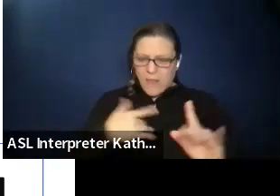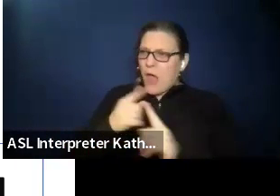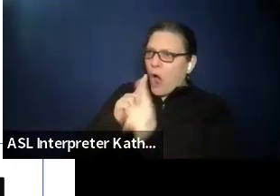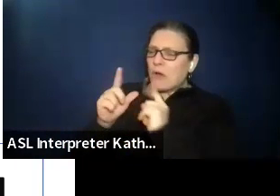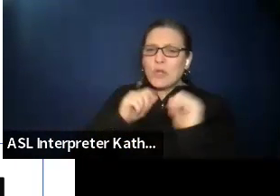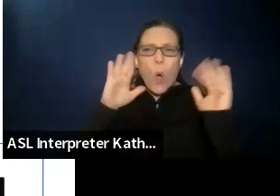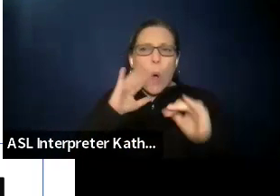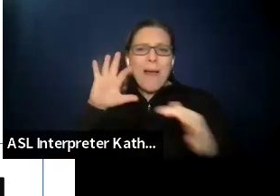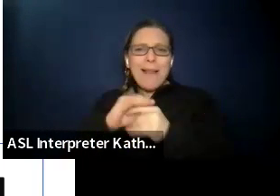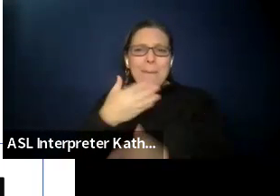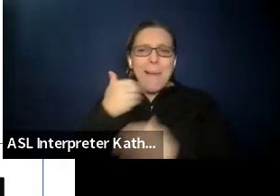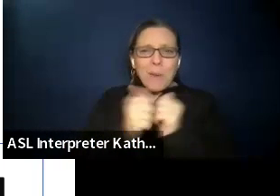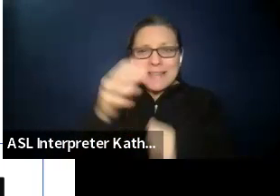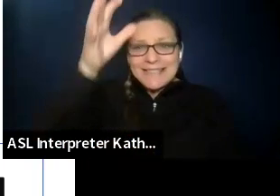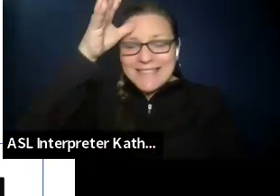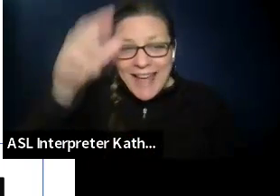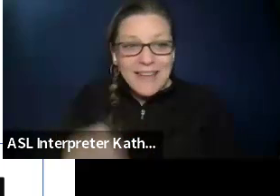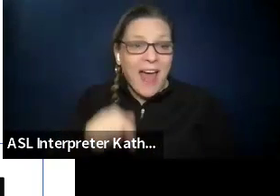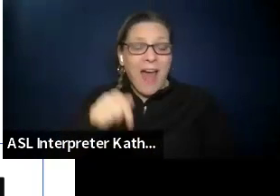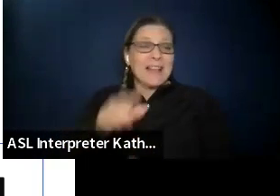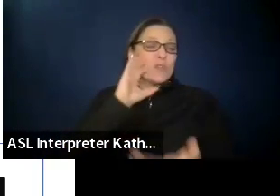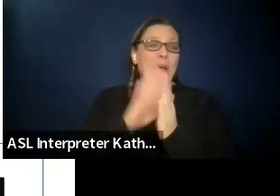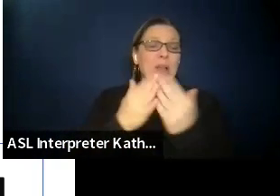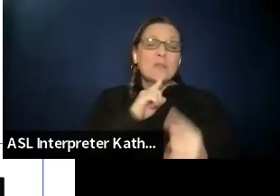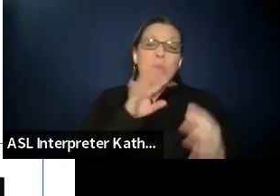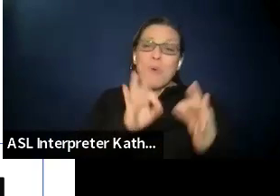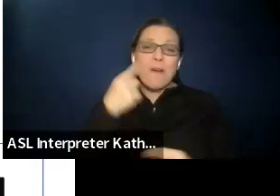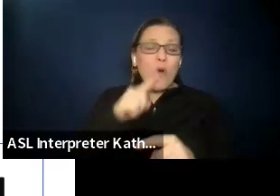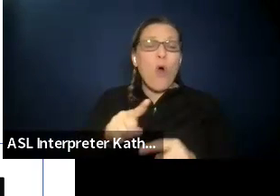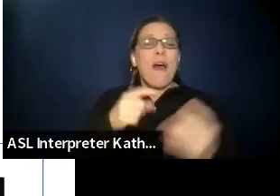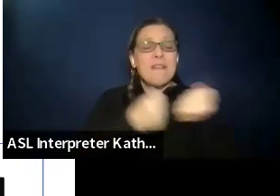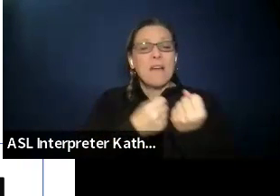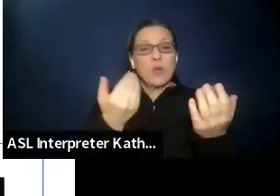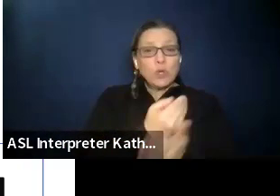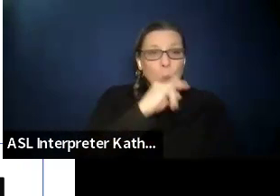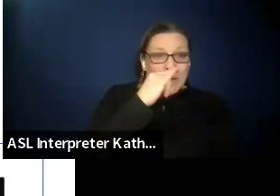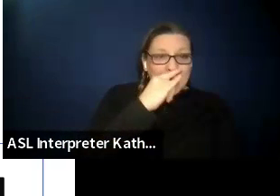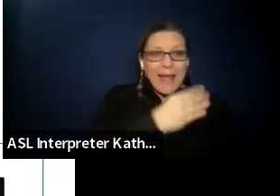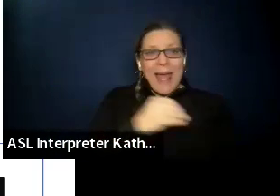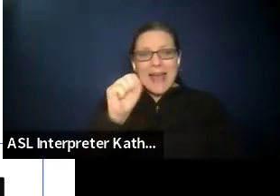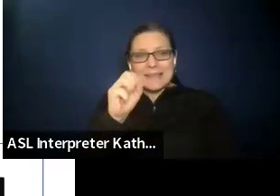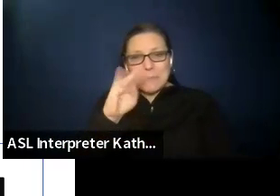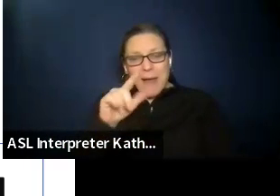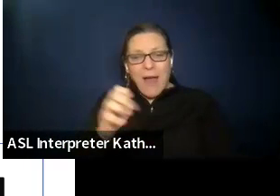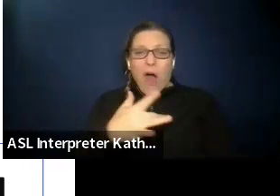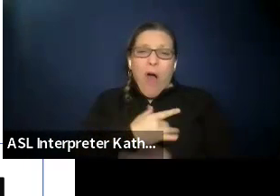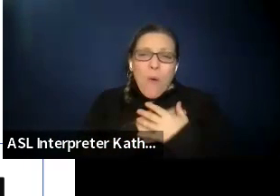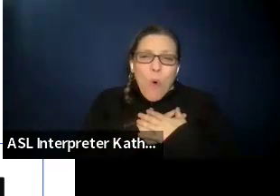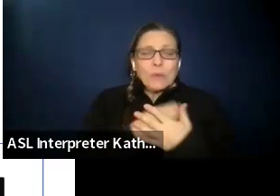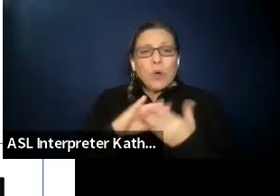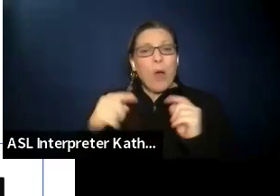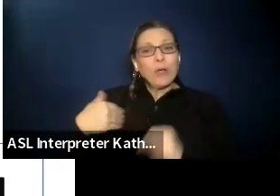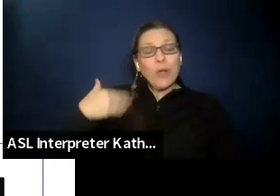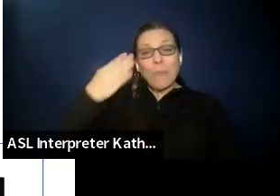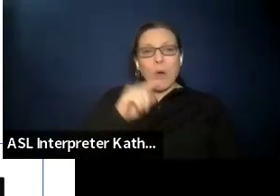better with his dad. This contemporary graphic novel is perfect for fans of New Kid and Smile, and it's a heartwarming story about a young